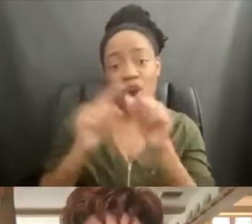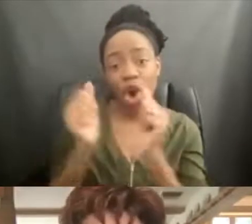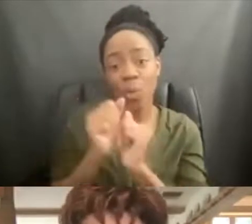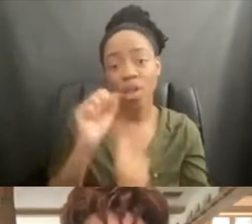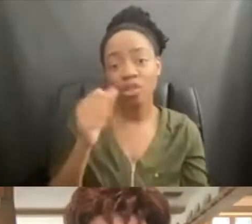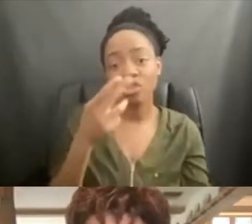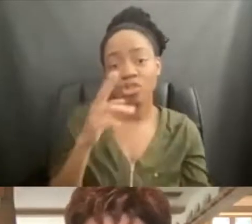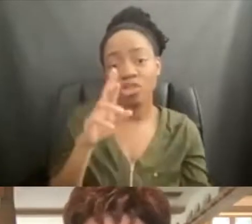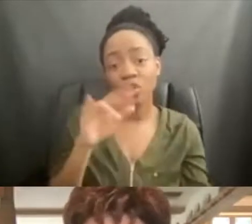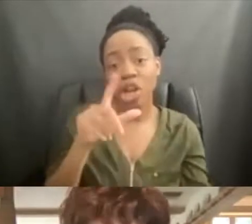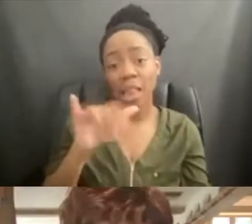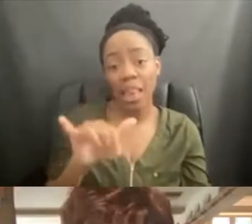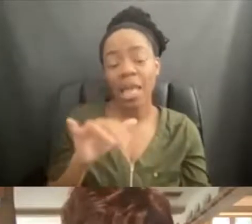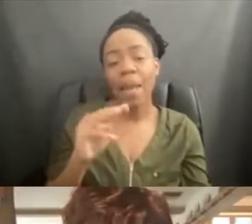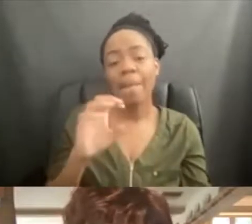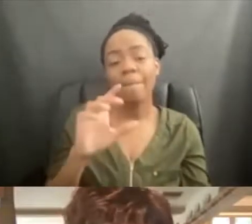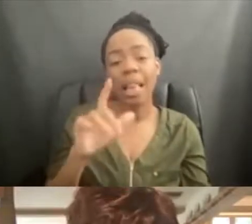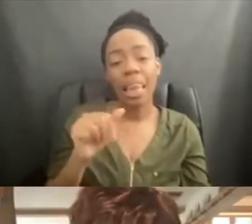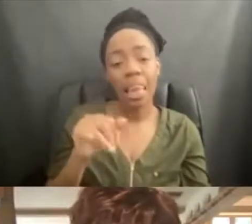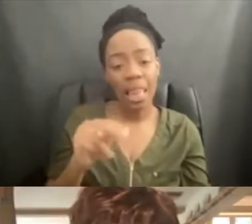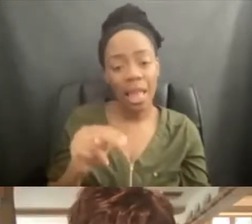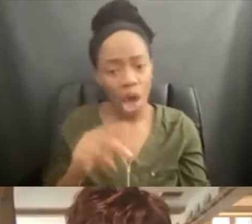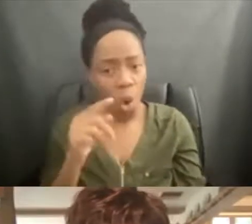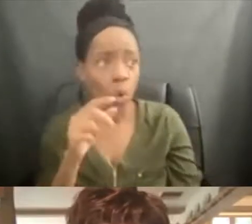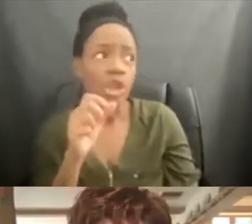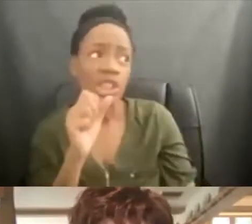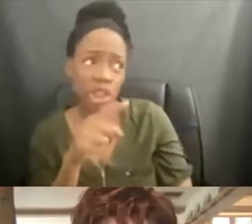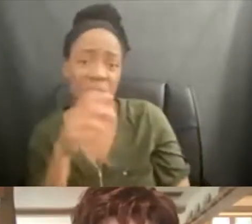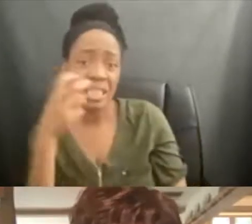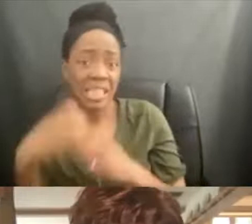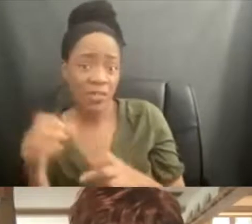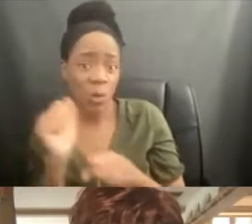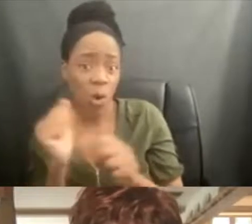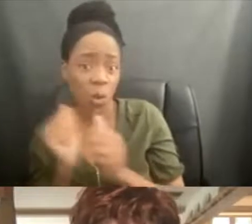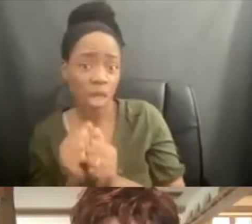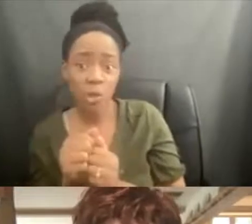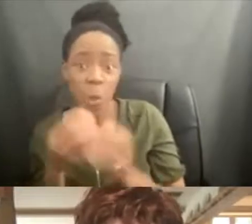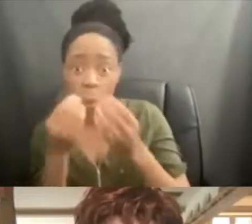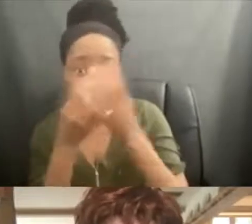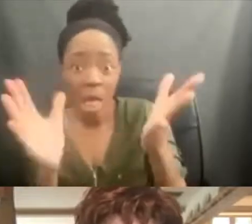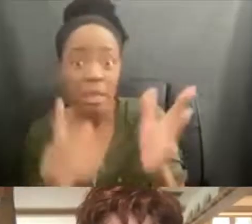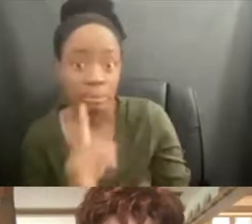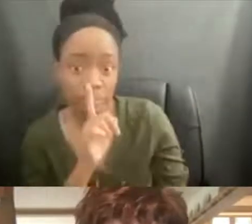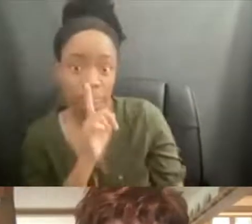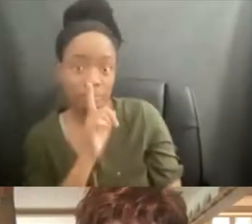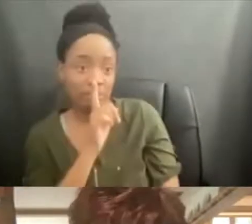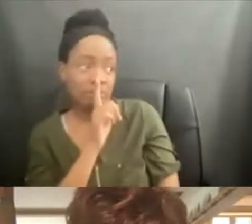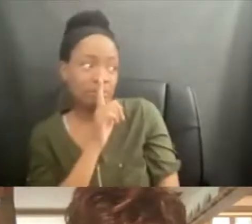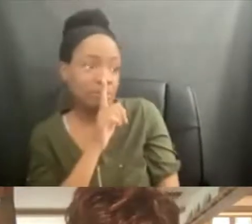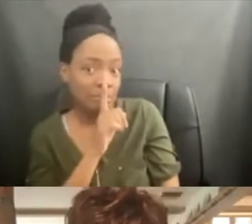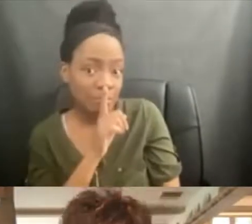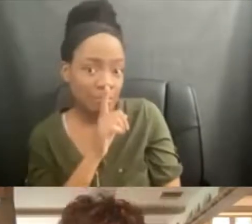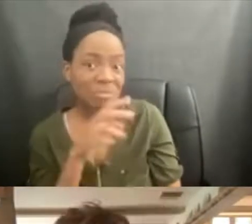so difficult to work with. She really was. So don't let her know that. Don't let her know that I told you,